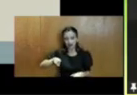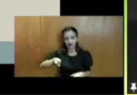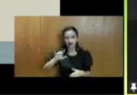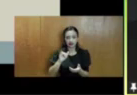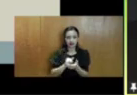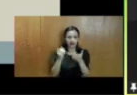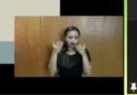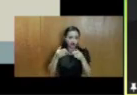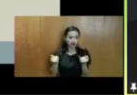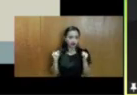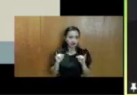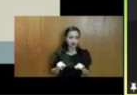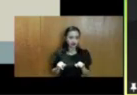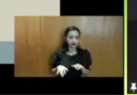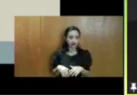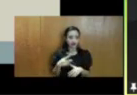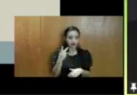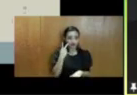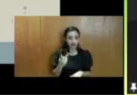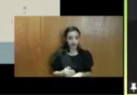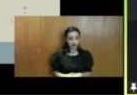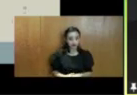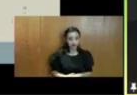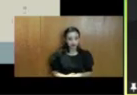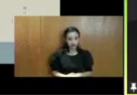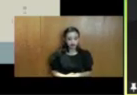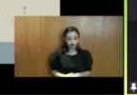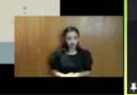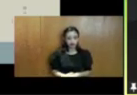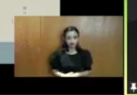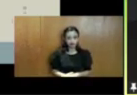issue. Next, please.